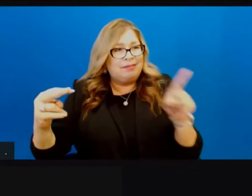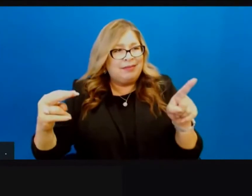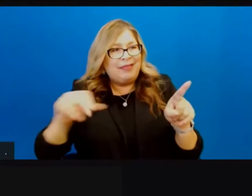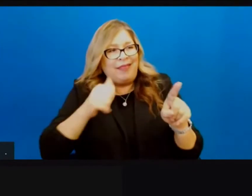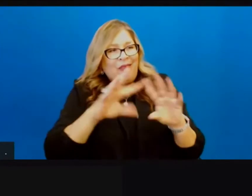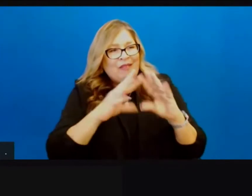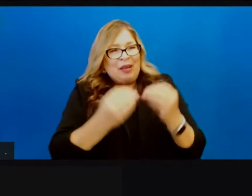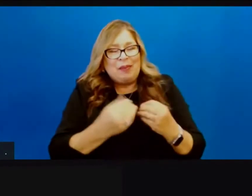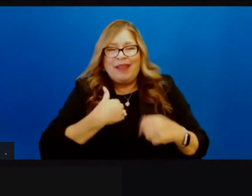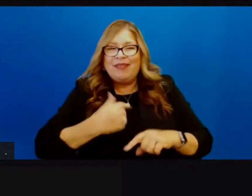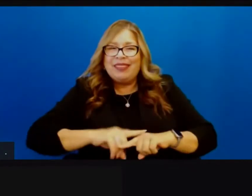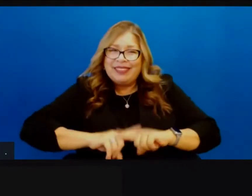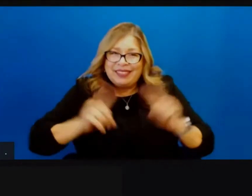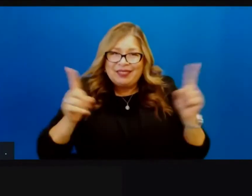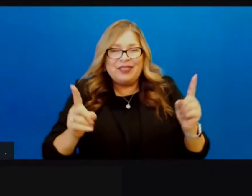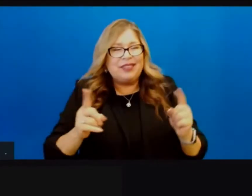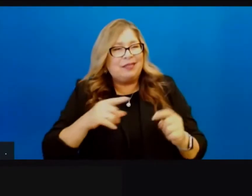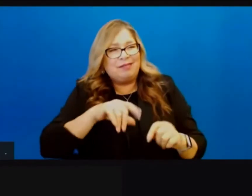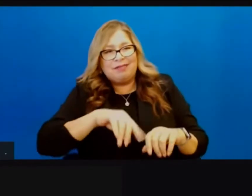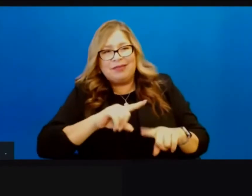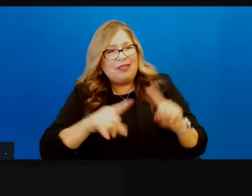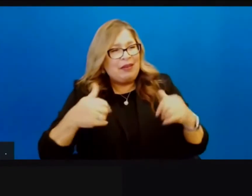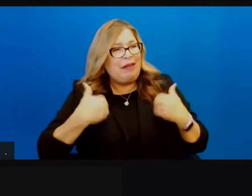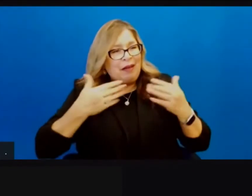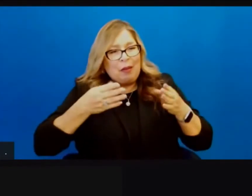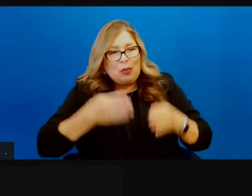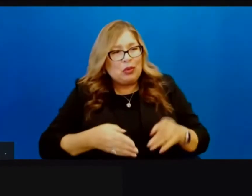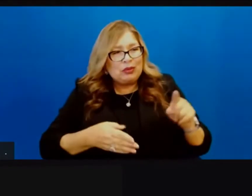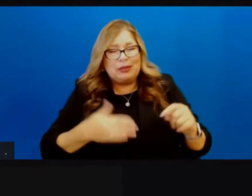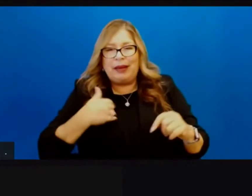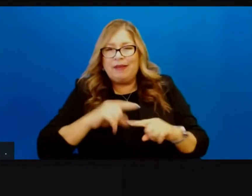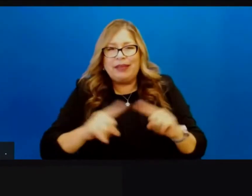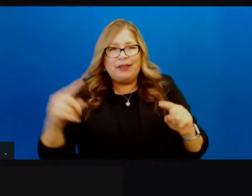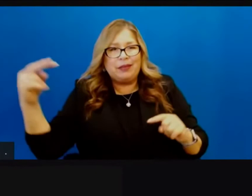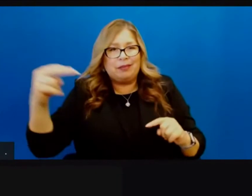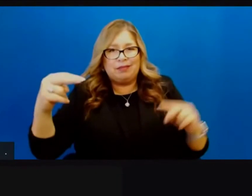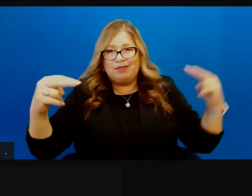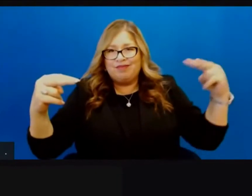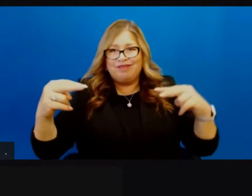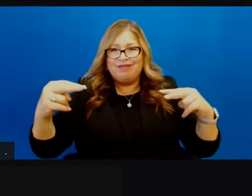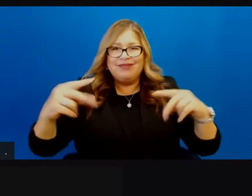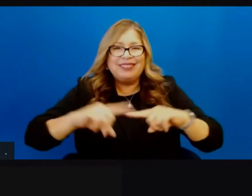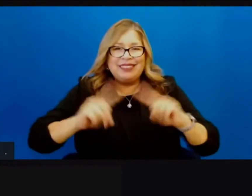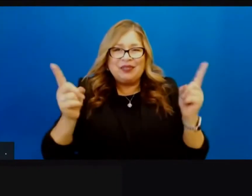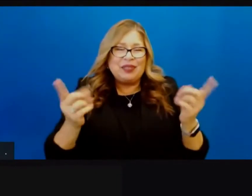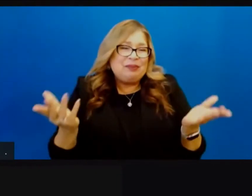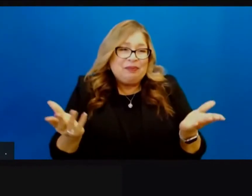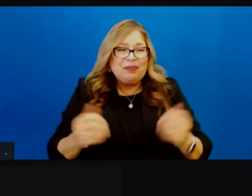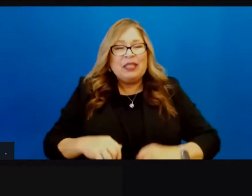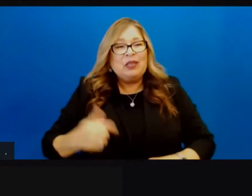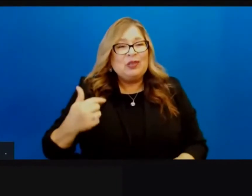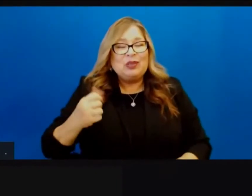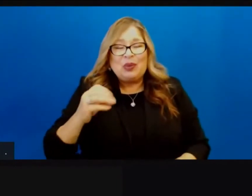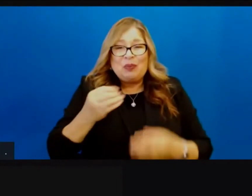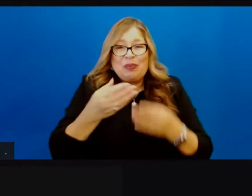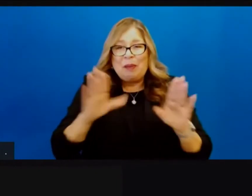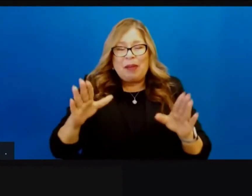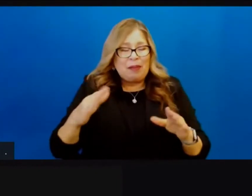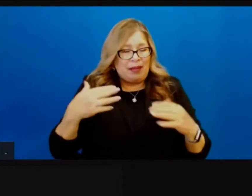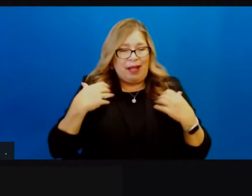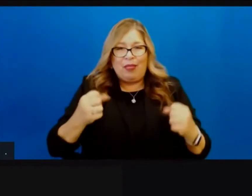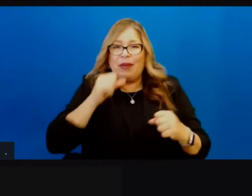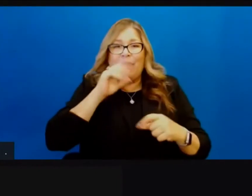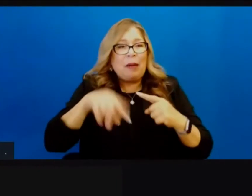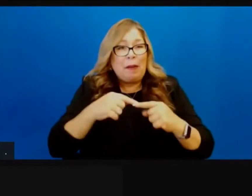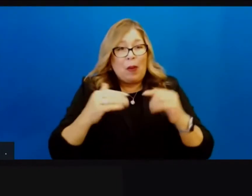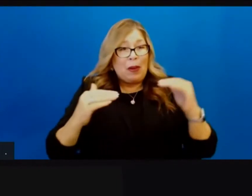family, another young person who has a different view. So public health is not necessarily about balance. It's